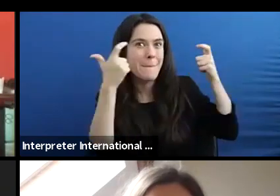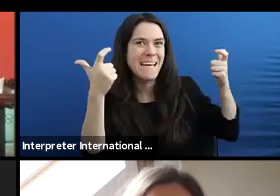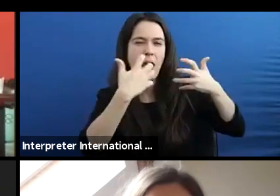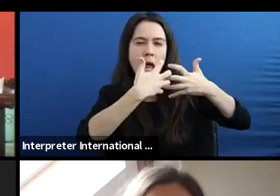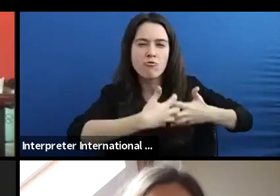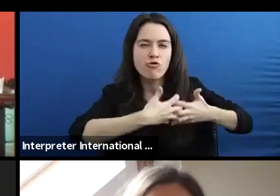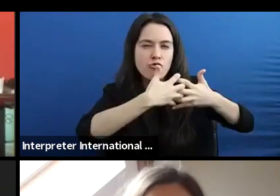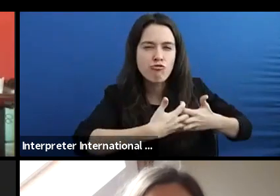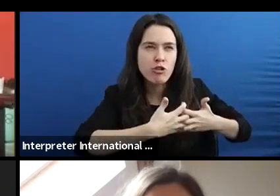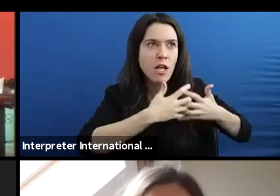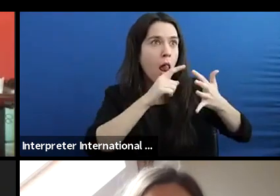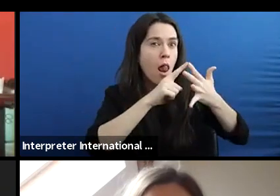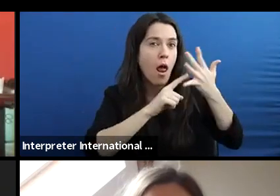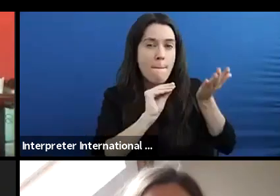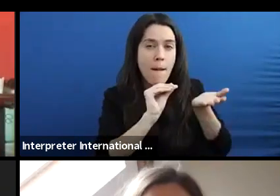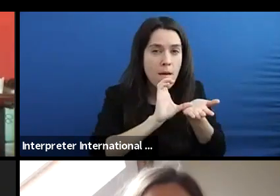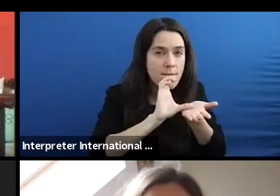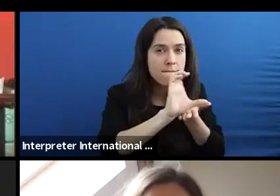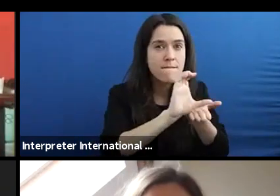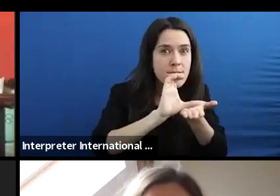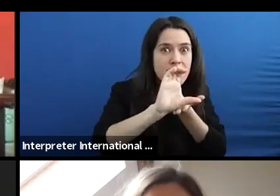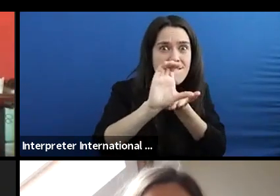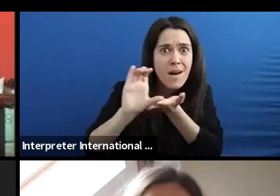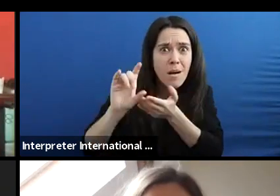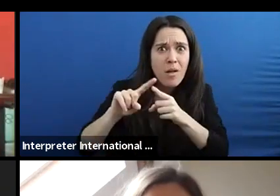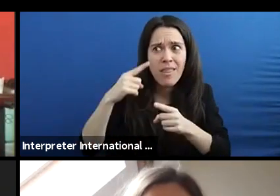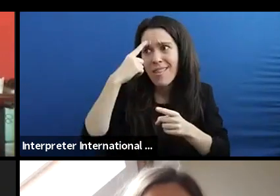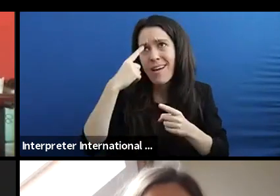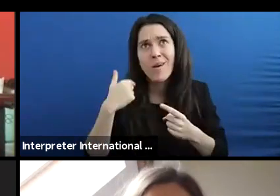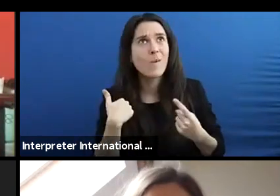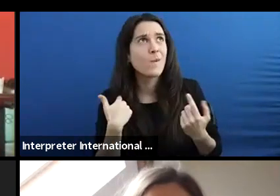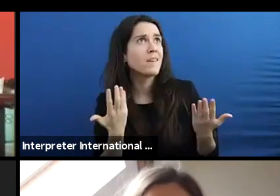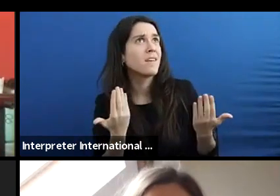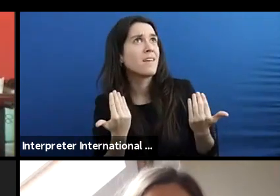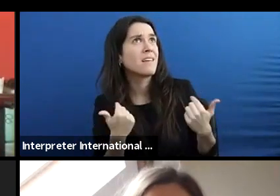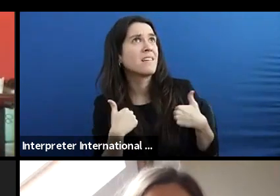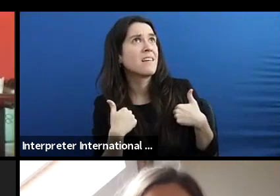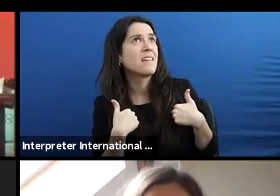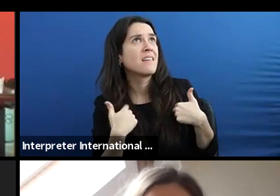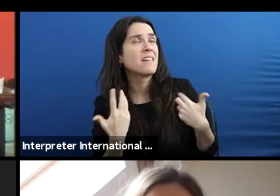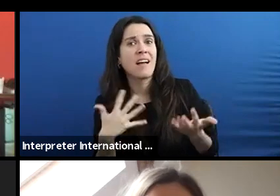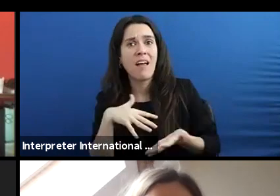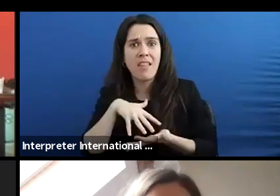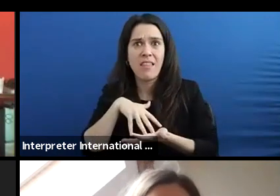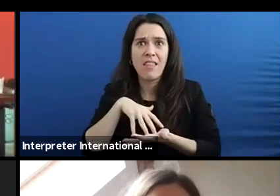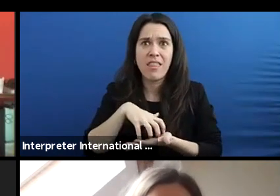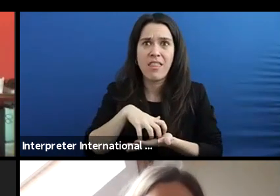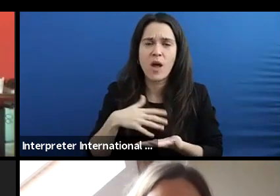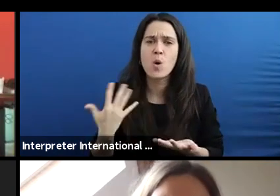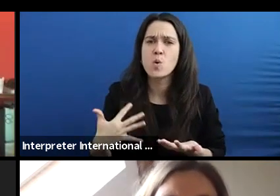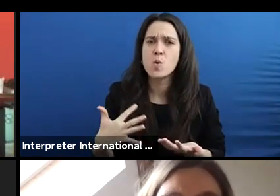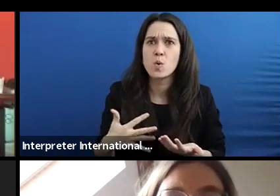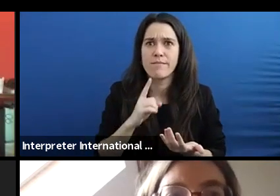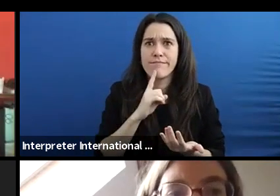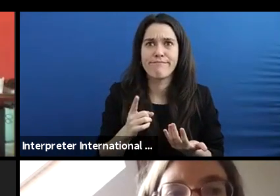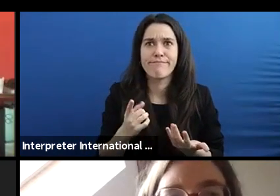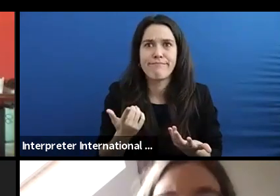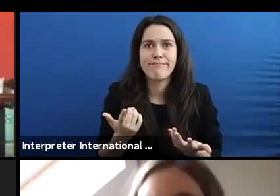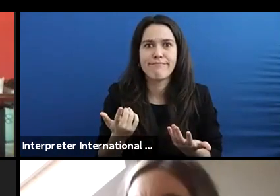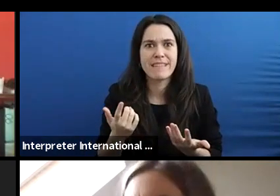to forget that actually our sectors dare are say that these words, because we have just been also acknowledging